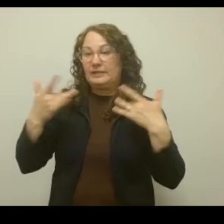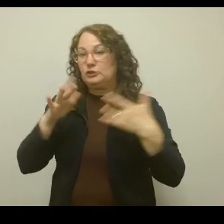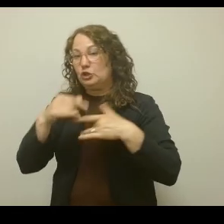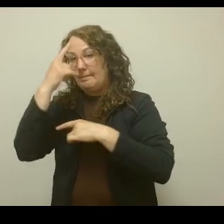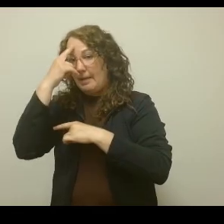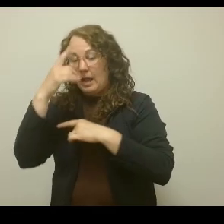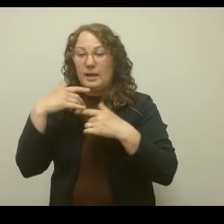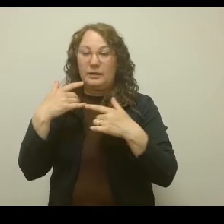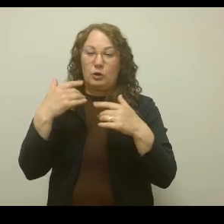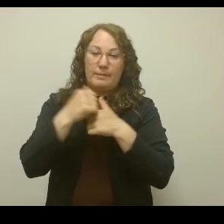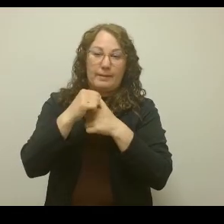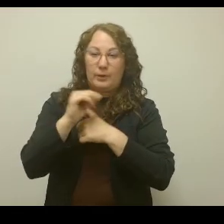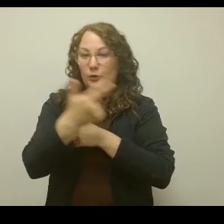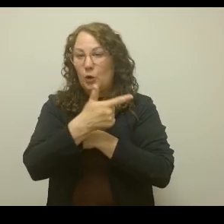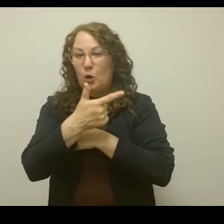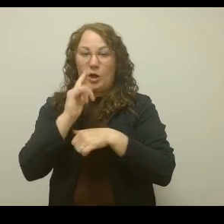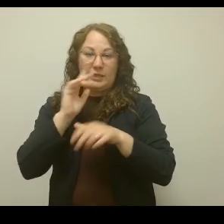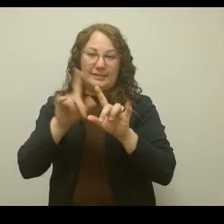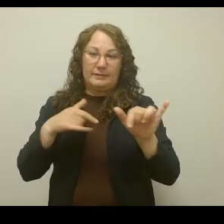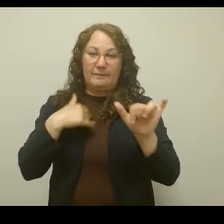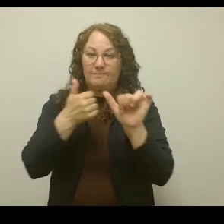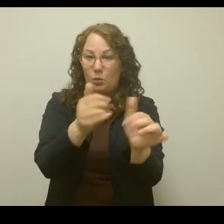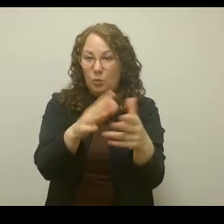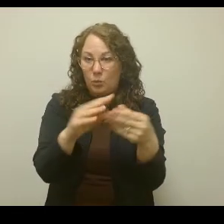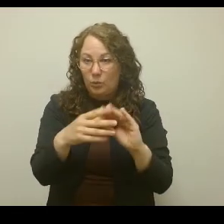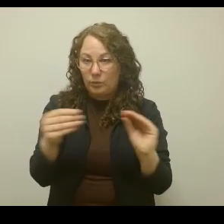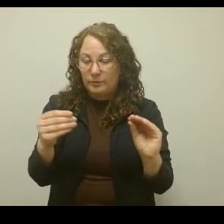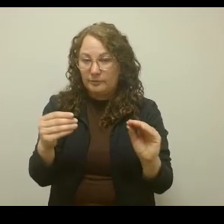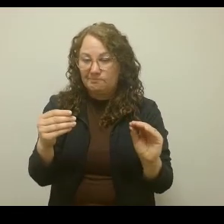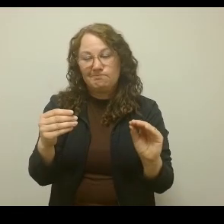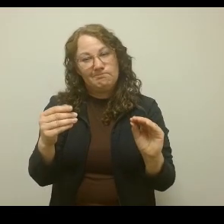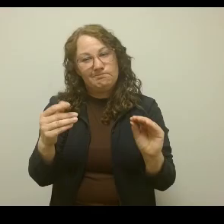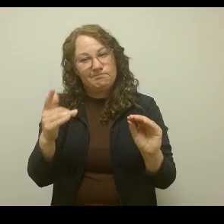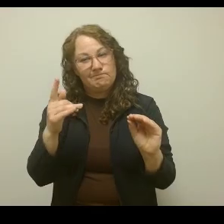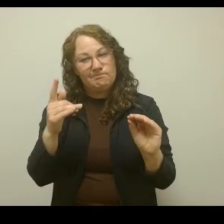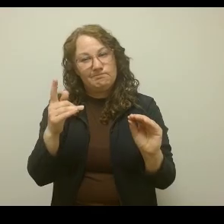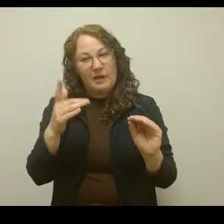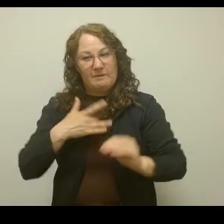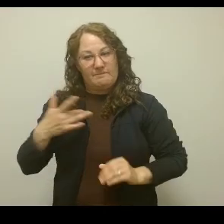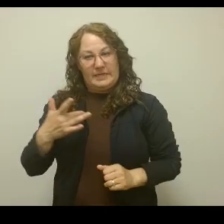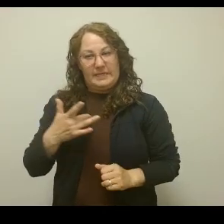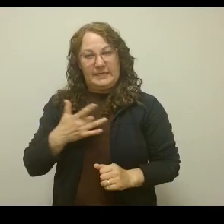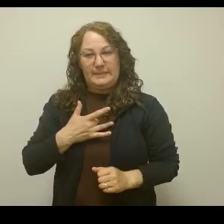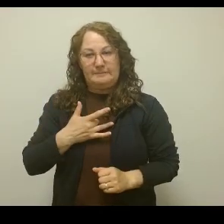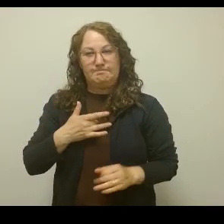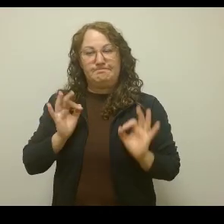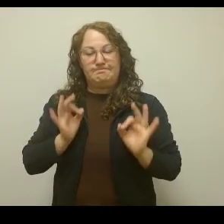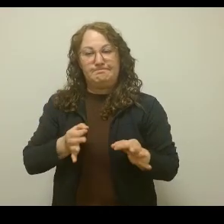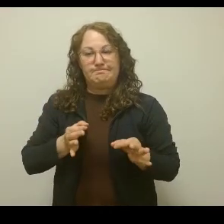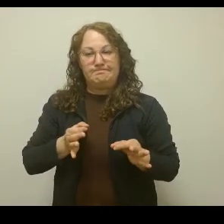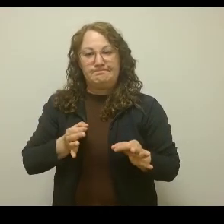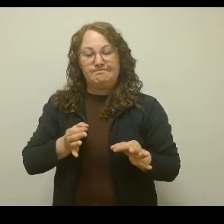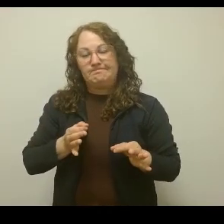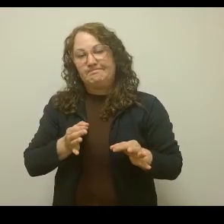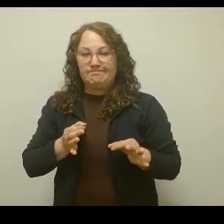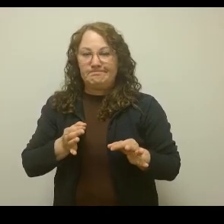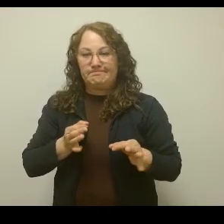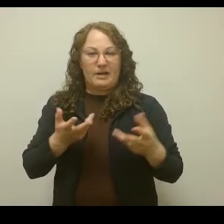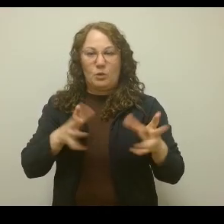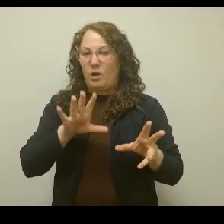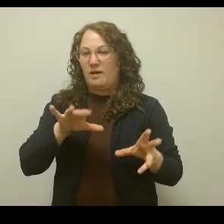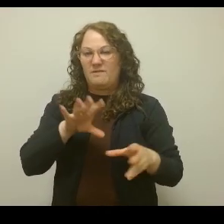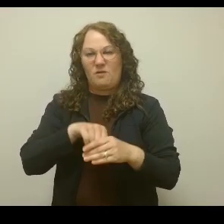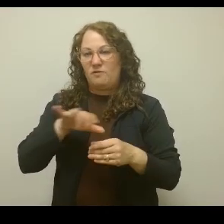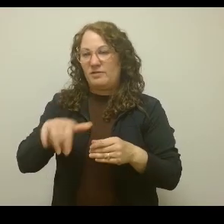all as you follow this story. So for me, I have decided I do not want to include that